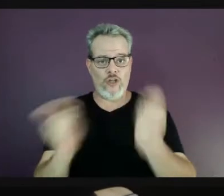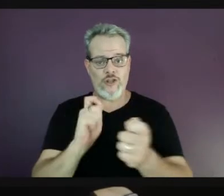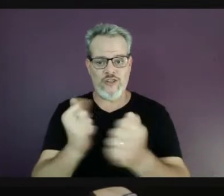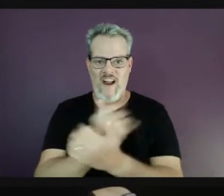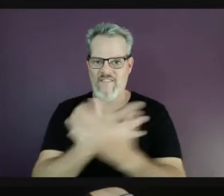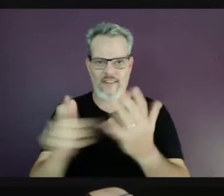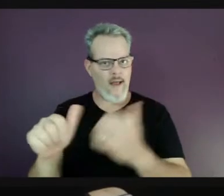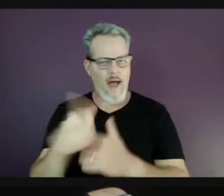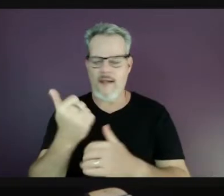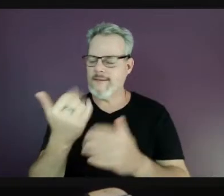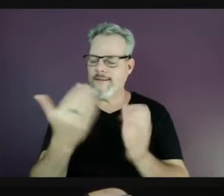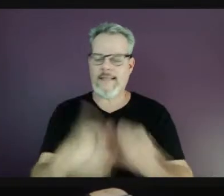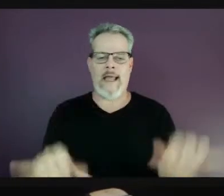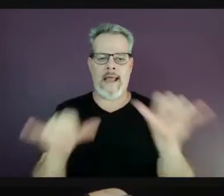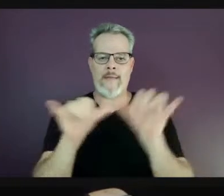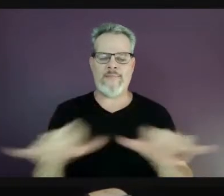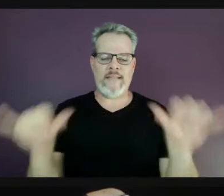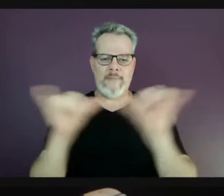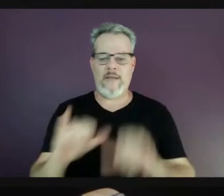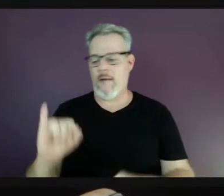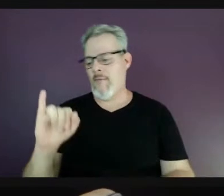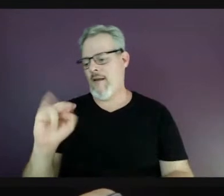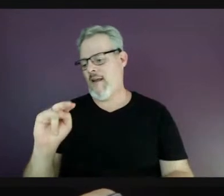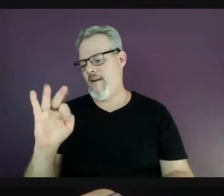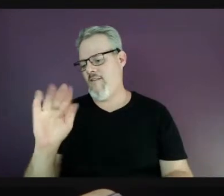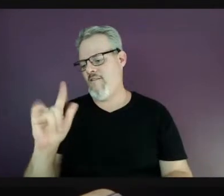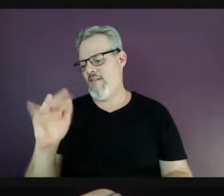Inflation is still high. The tilt meter